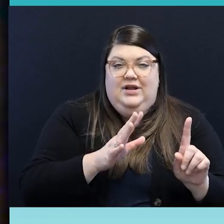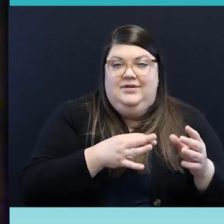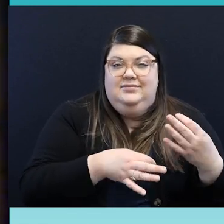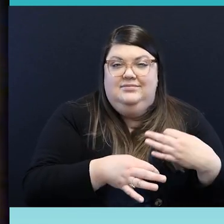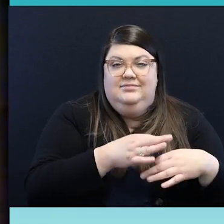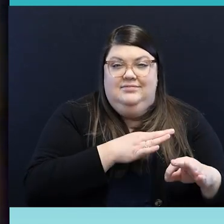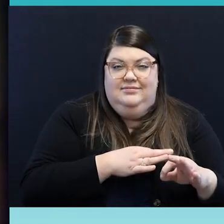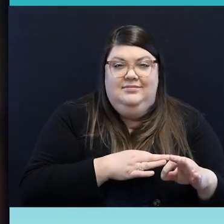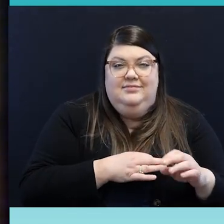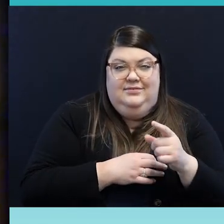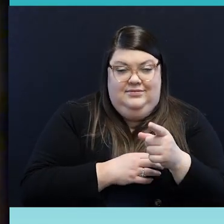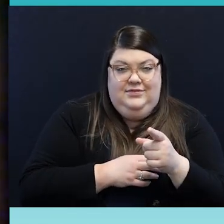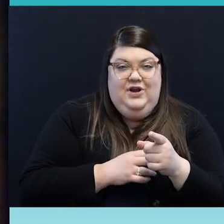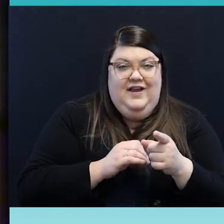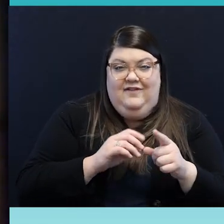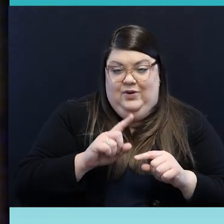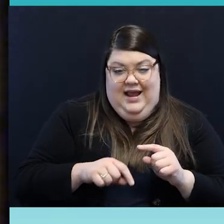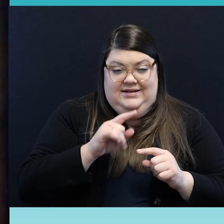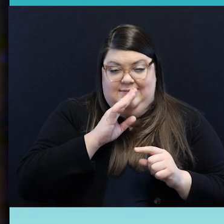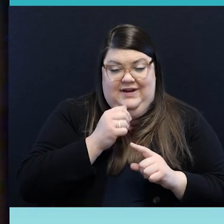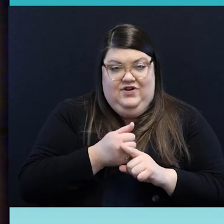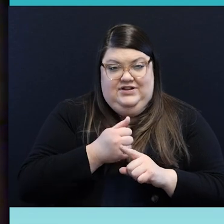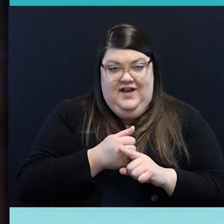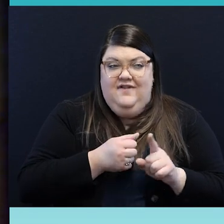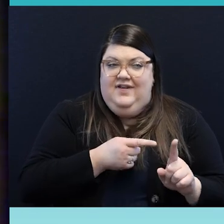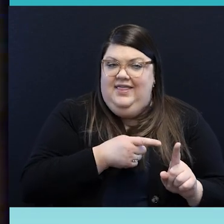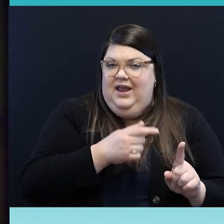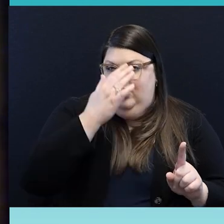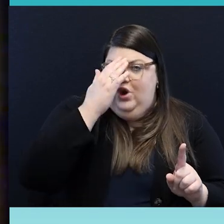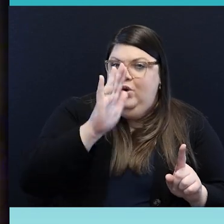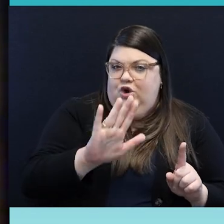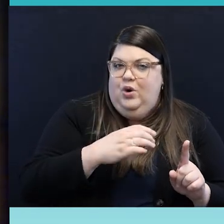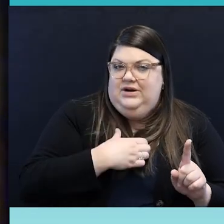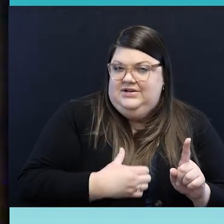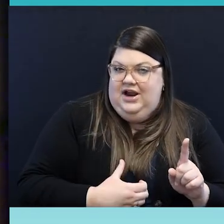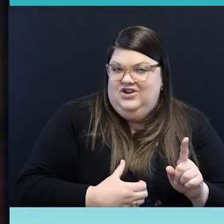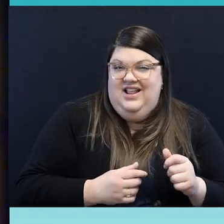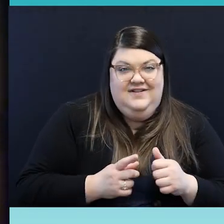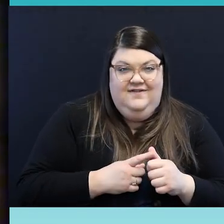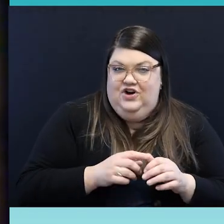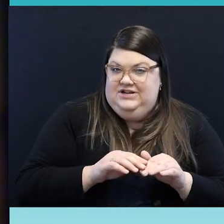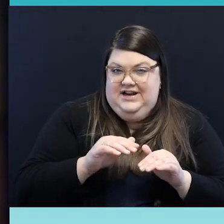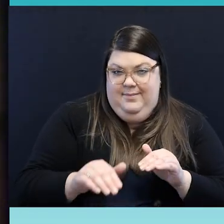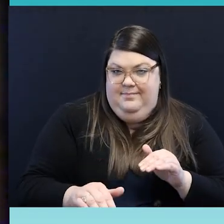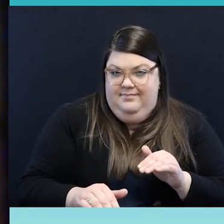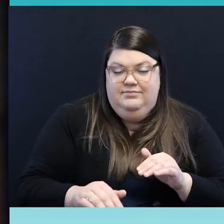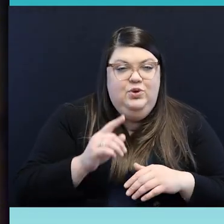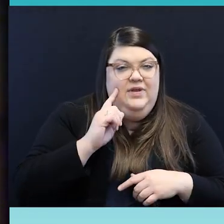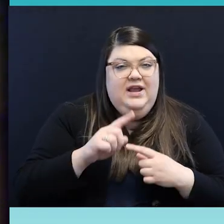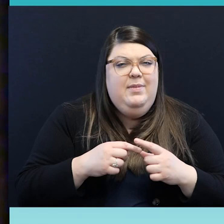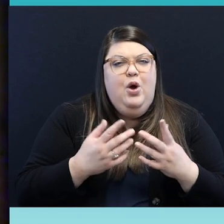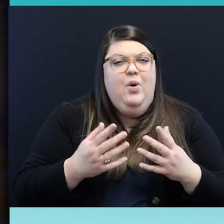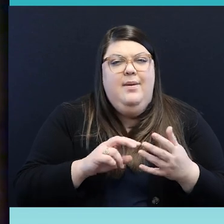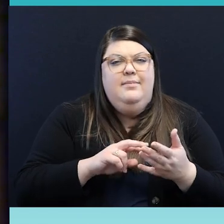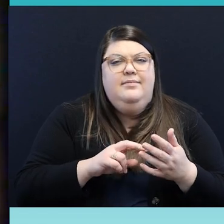you can't speak for yourself. That's step number one. Two, think about what matters most to you.